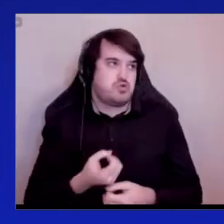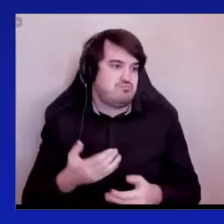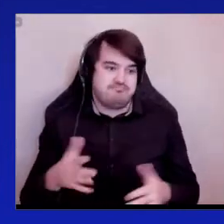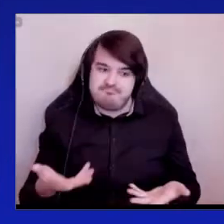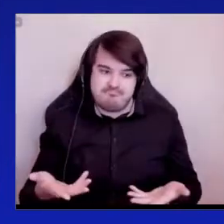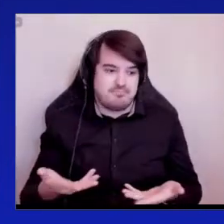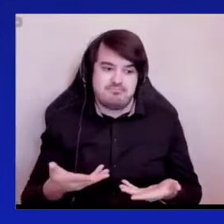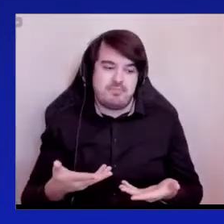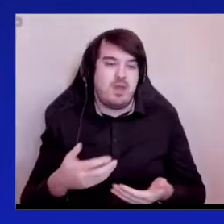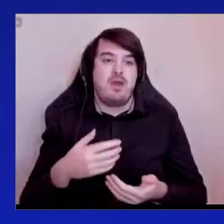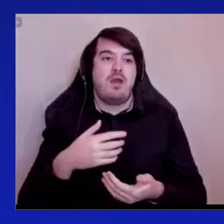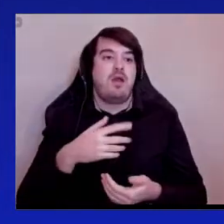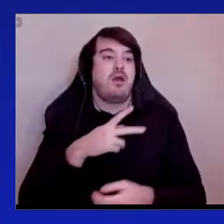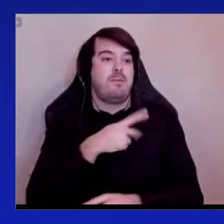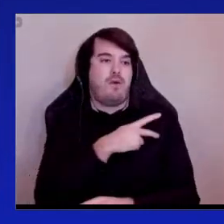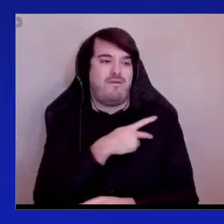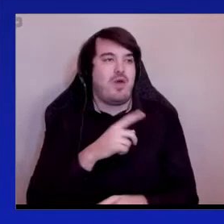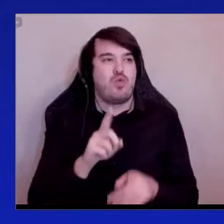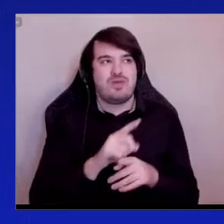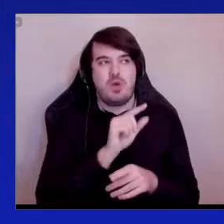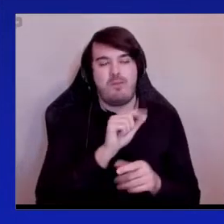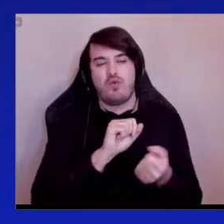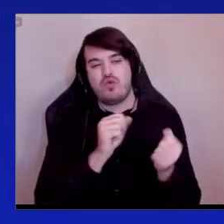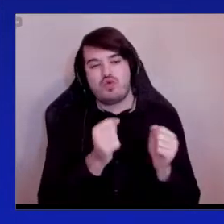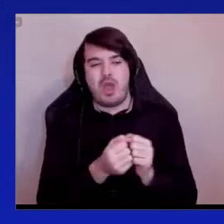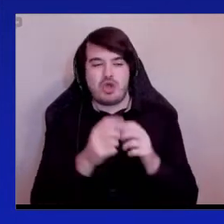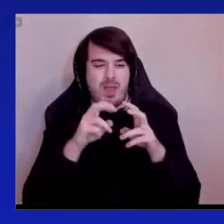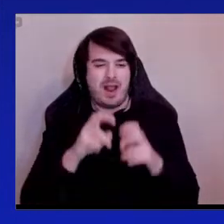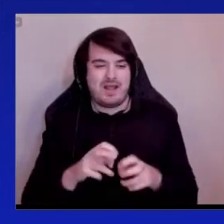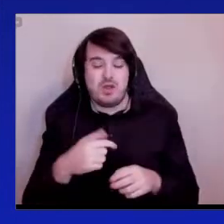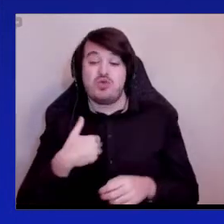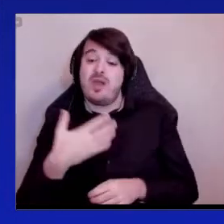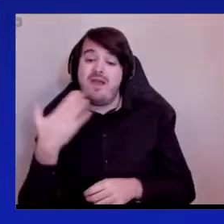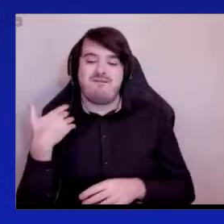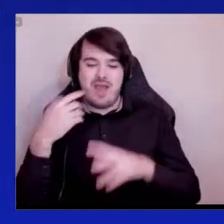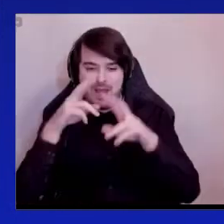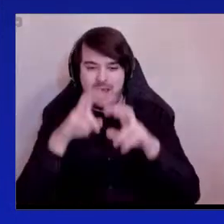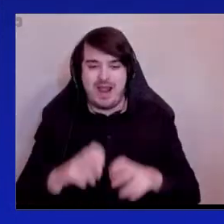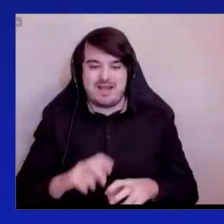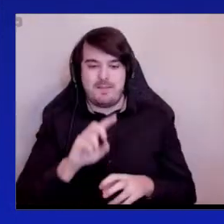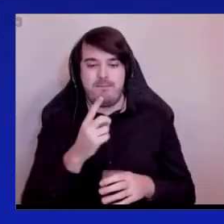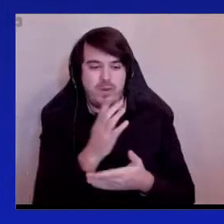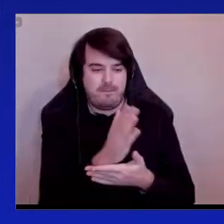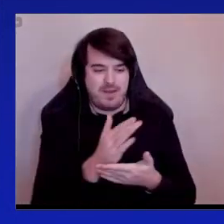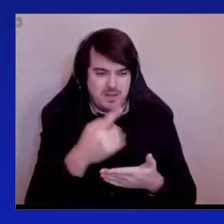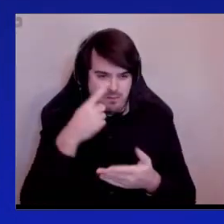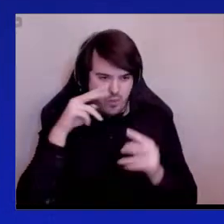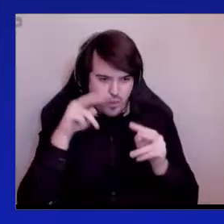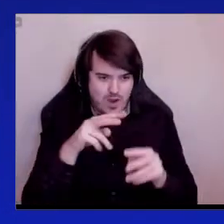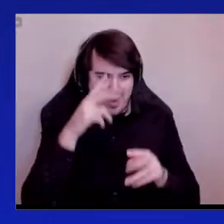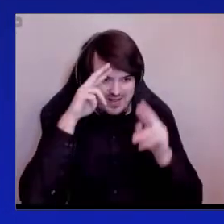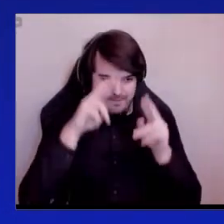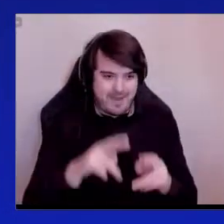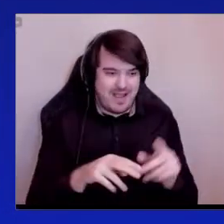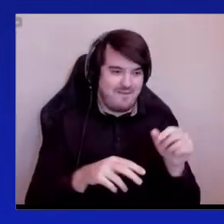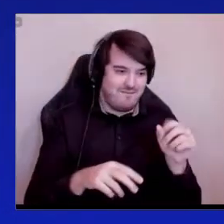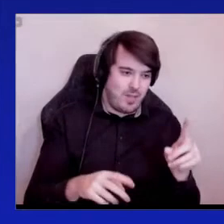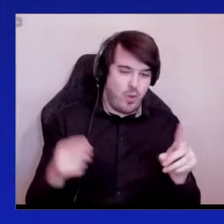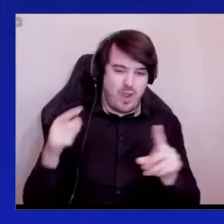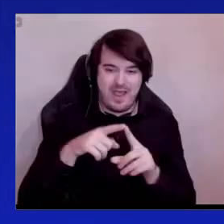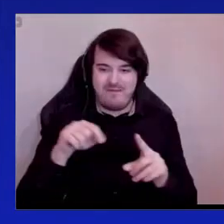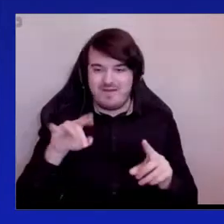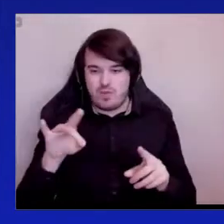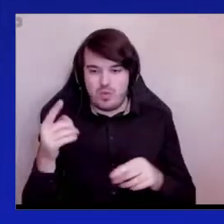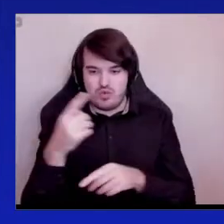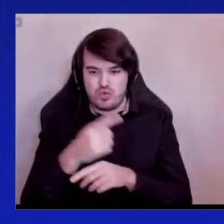were counting on a certain supply that we did not receive. And in the meantime, the province has changed also. We